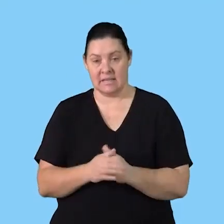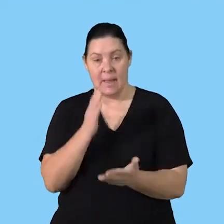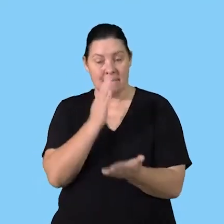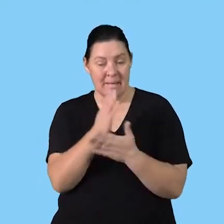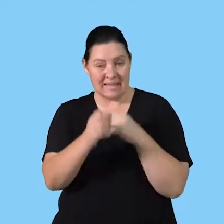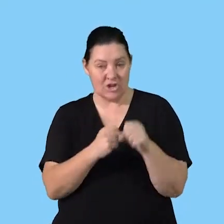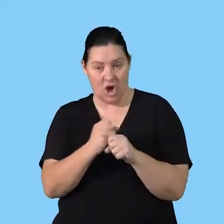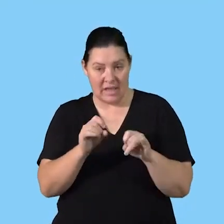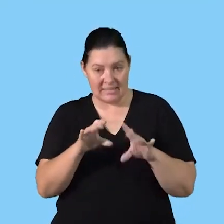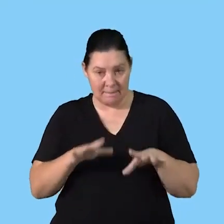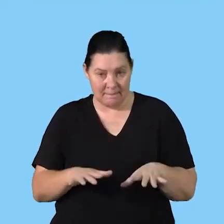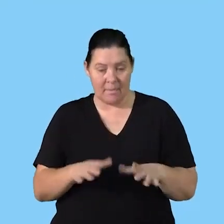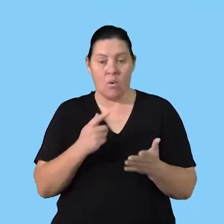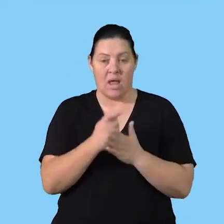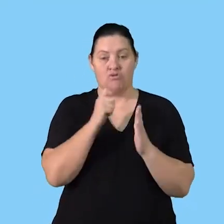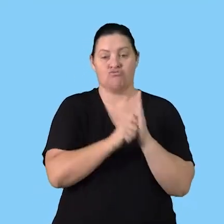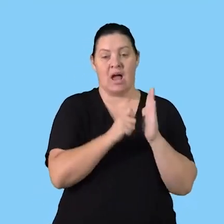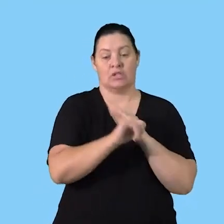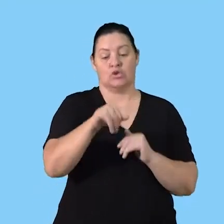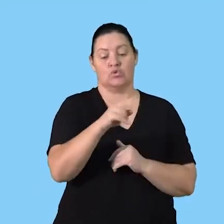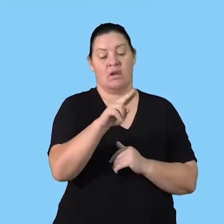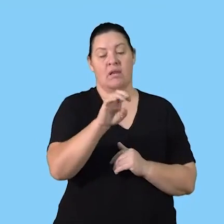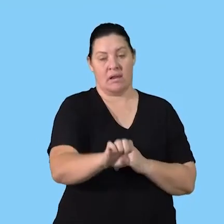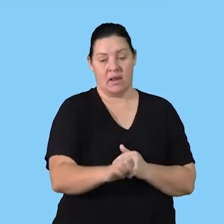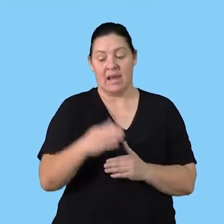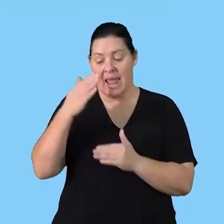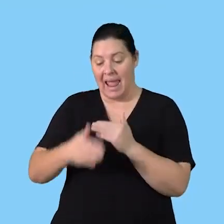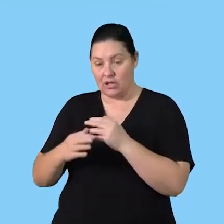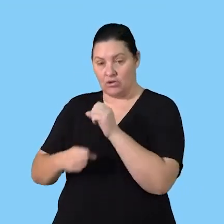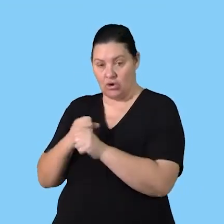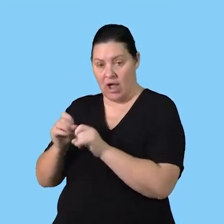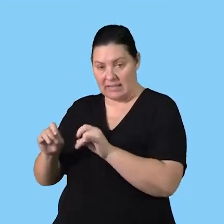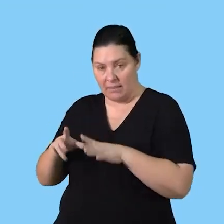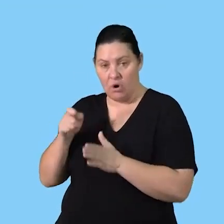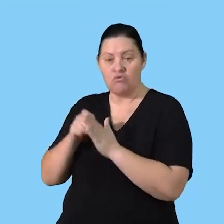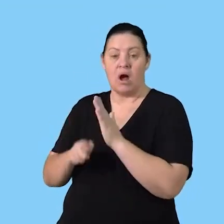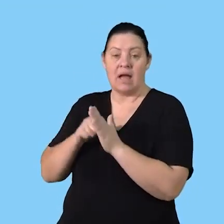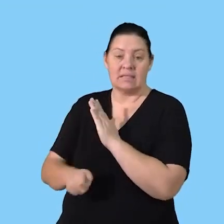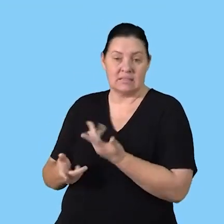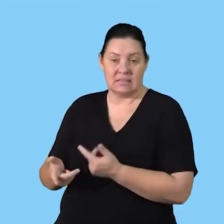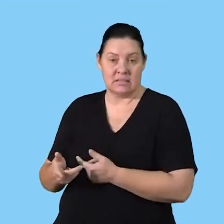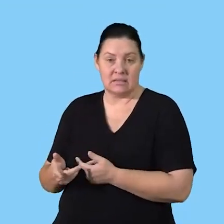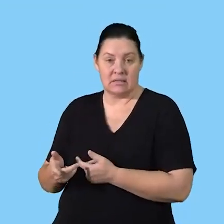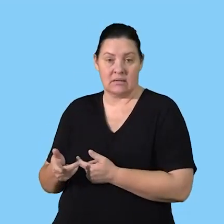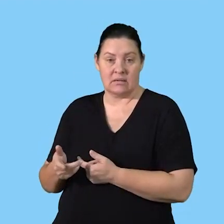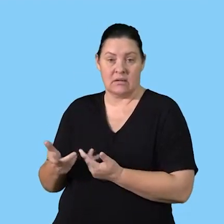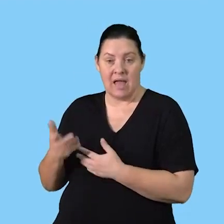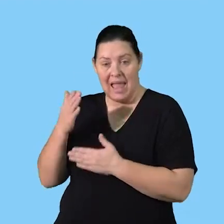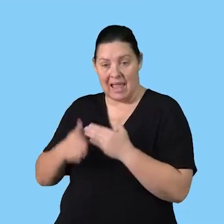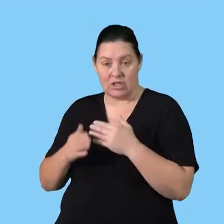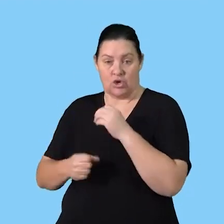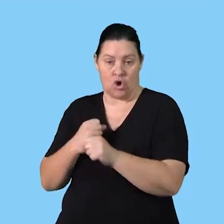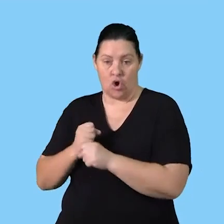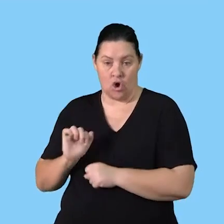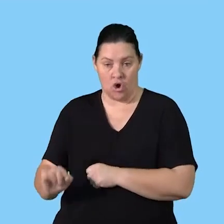the mid-year exam will be written in June and the end-year exam will be written end of the